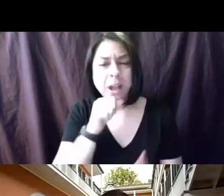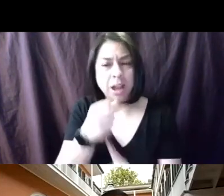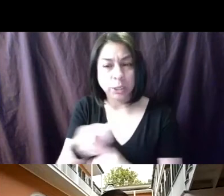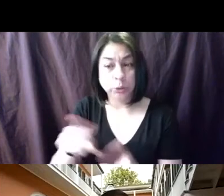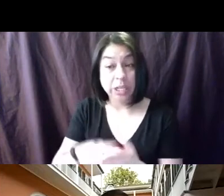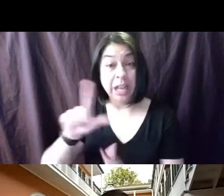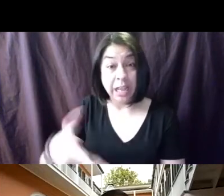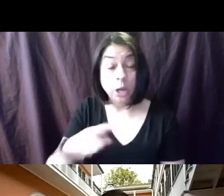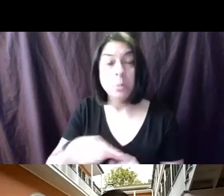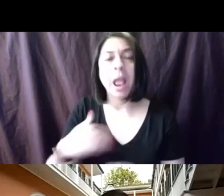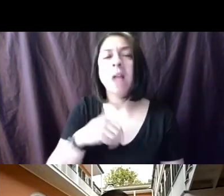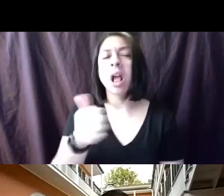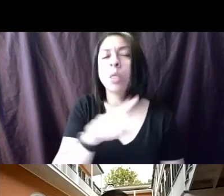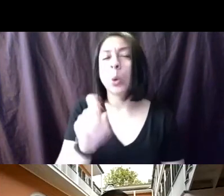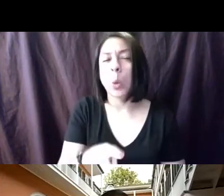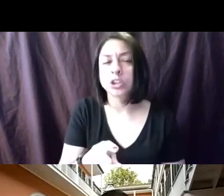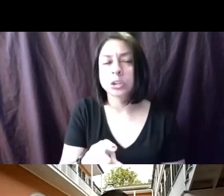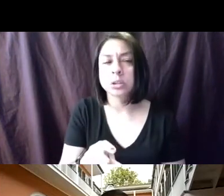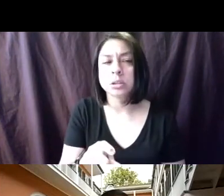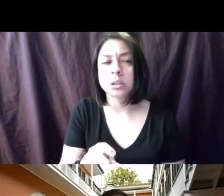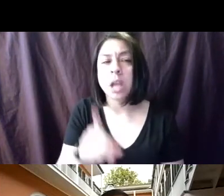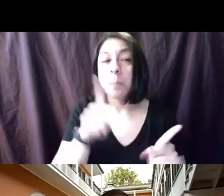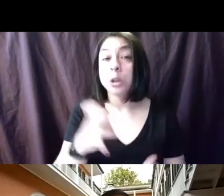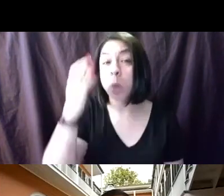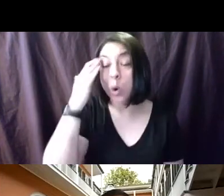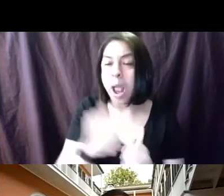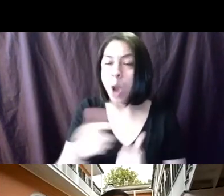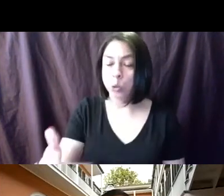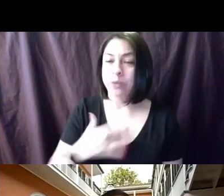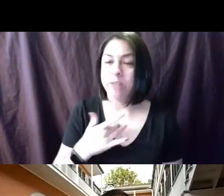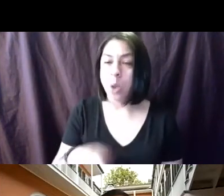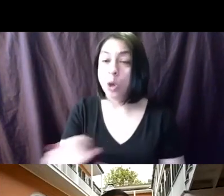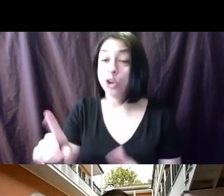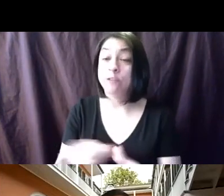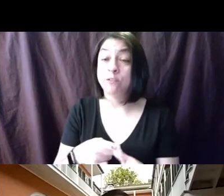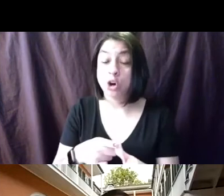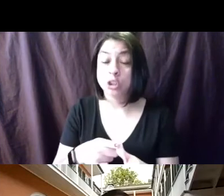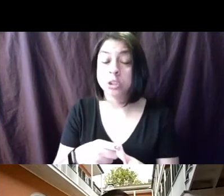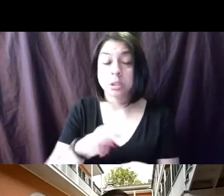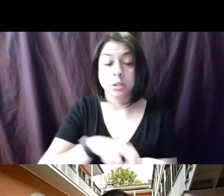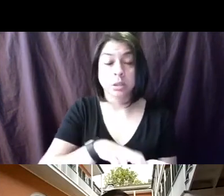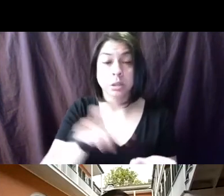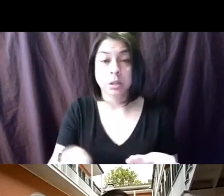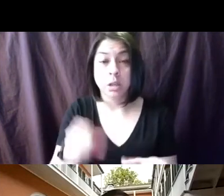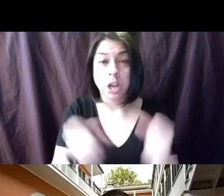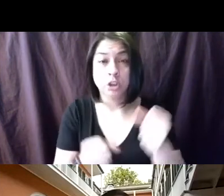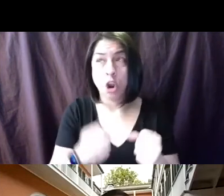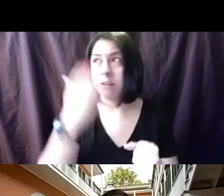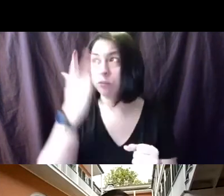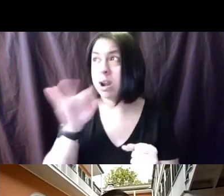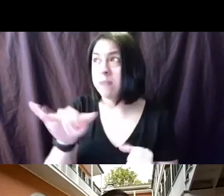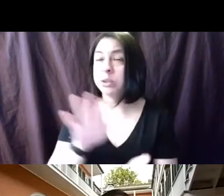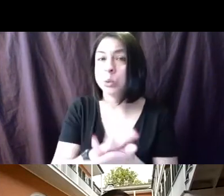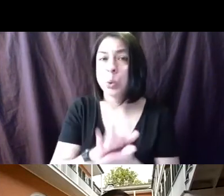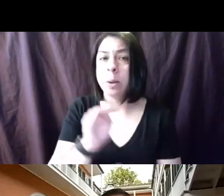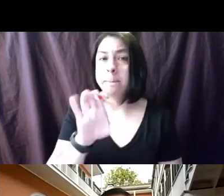says, somebody who wants to know how you felt when you first stepped outside of the car in front of the school, in front of McDonough